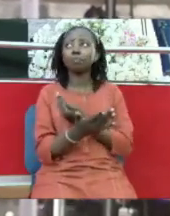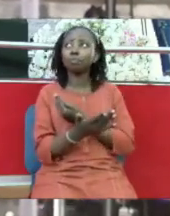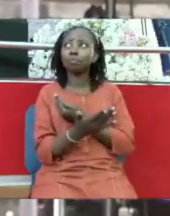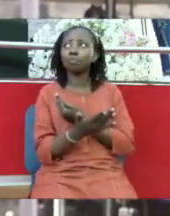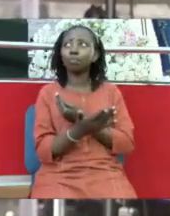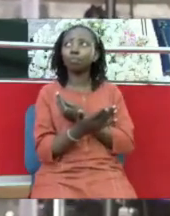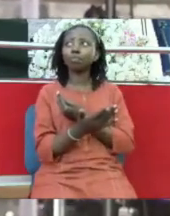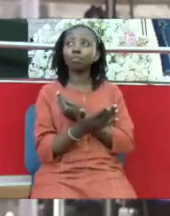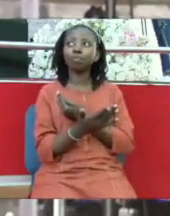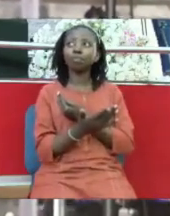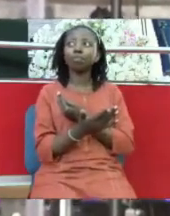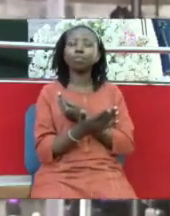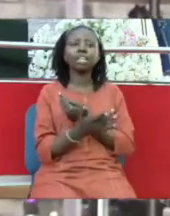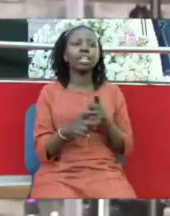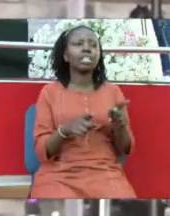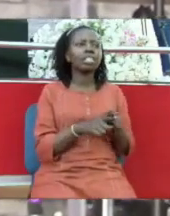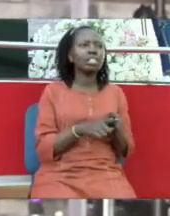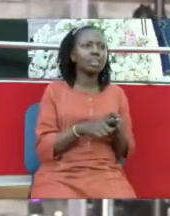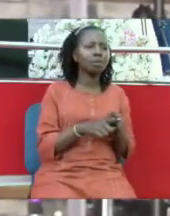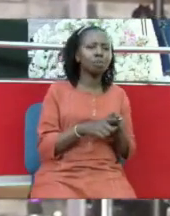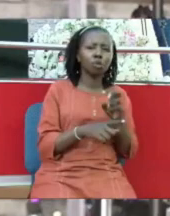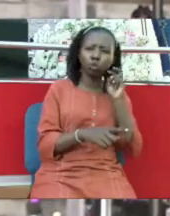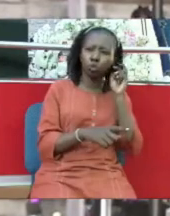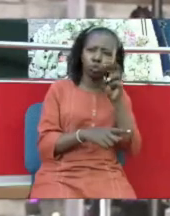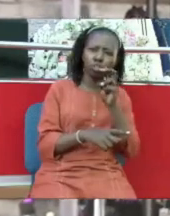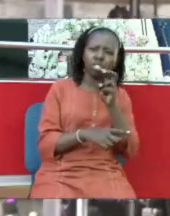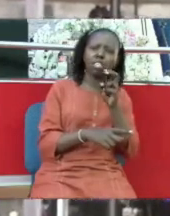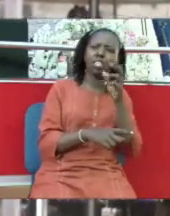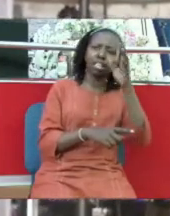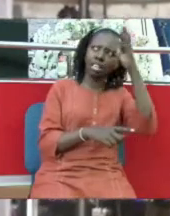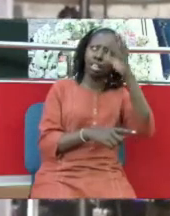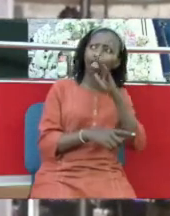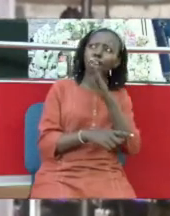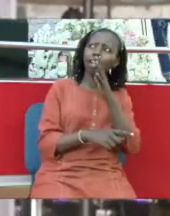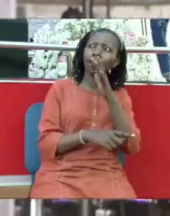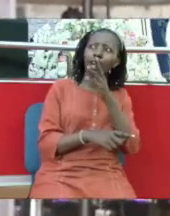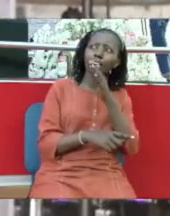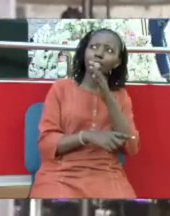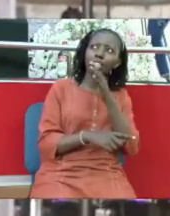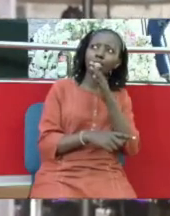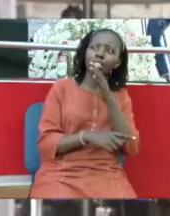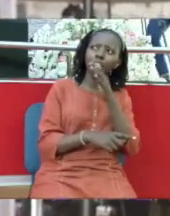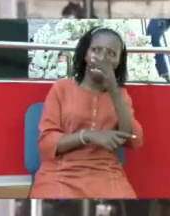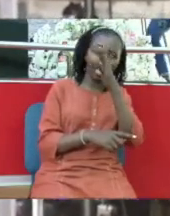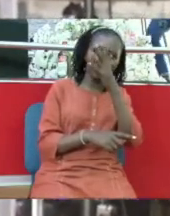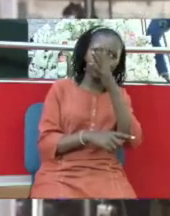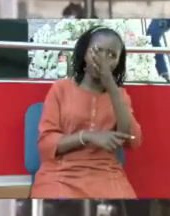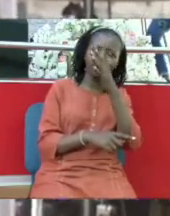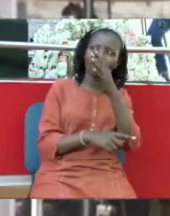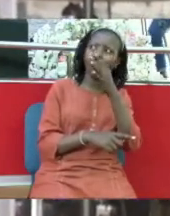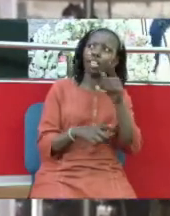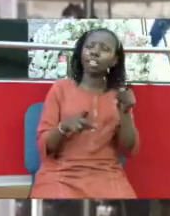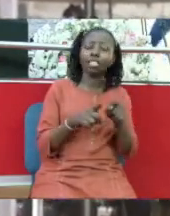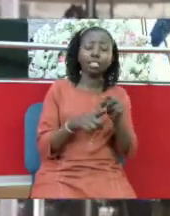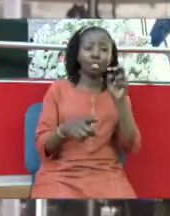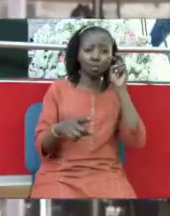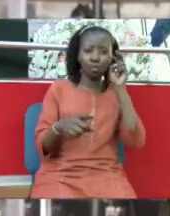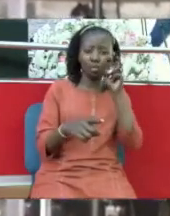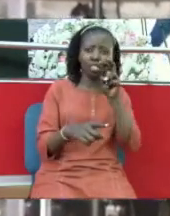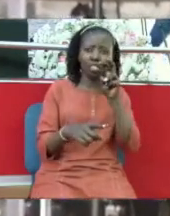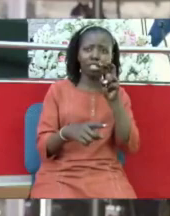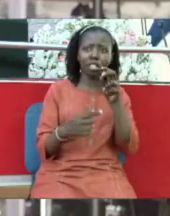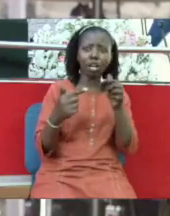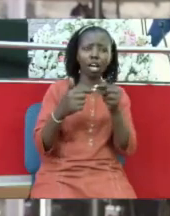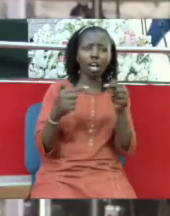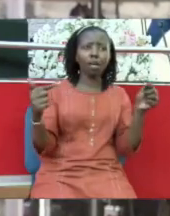to cut through deception. It is able to help us to cut through the clutter. It is able to